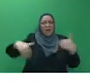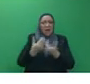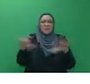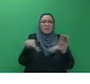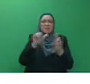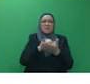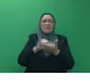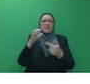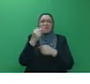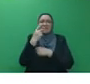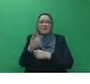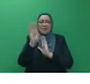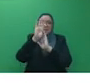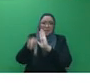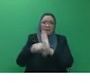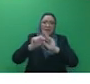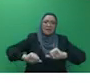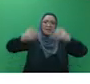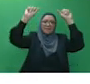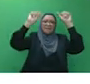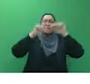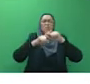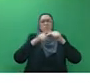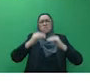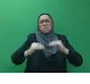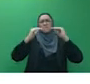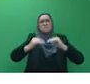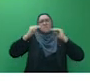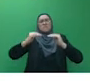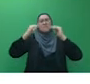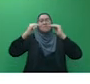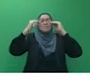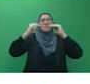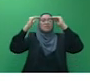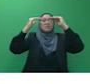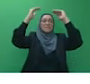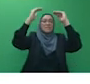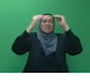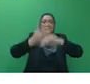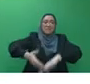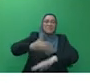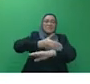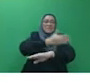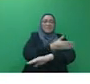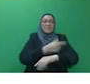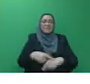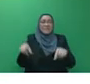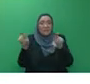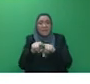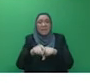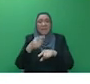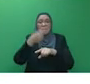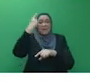basically shoot on a green screen and make it look like you know it's another background upgraded to a dslr it's all step-by-step stuff you know like